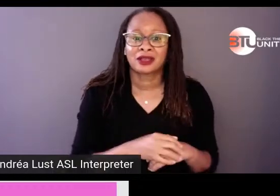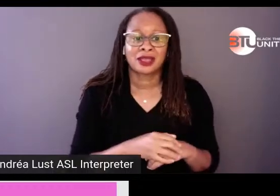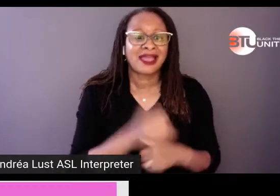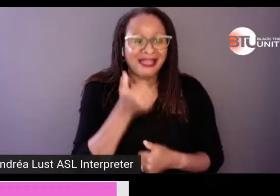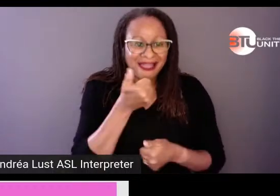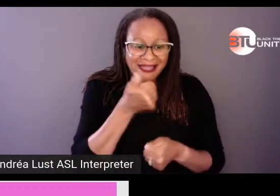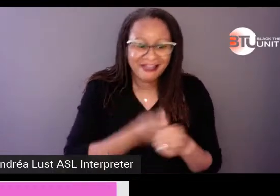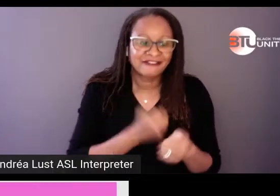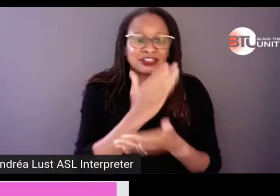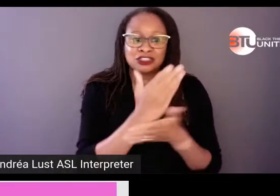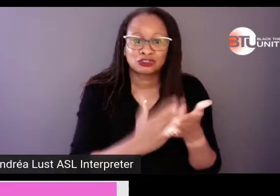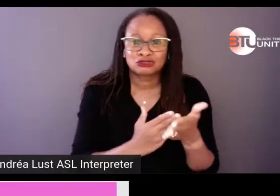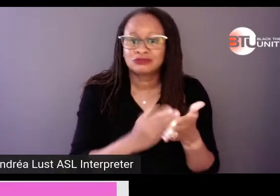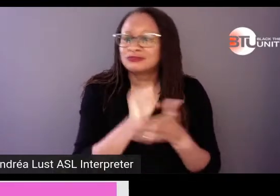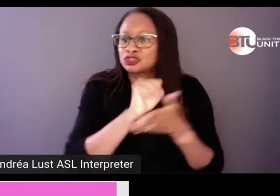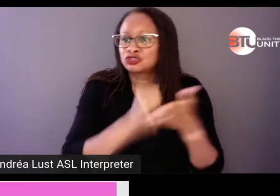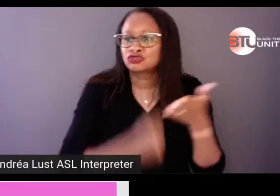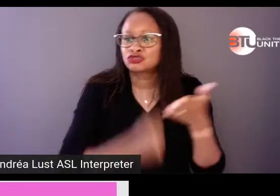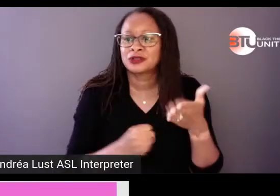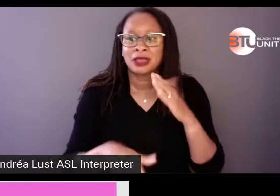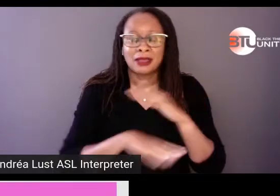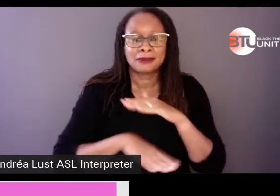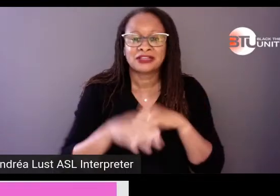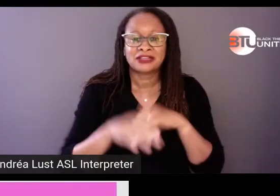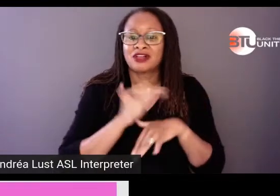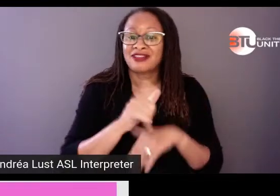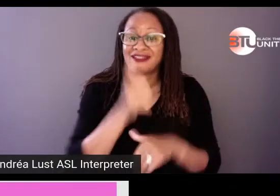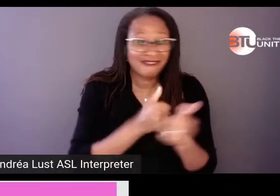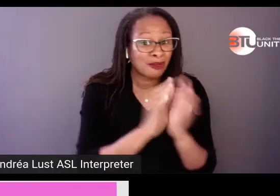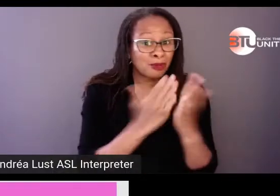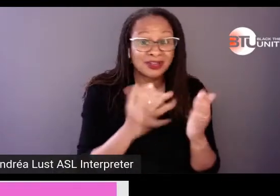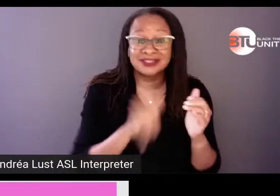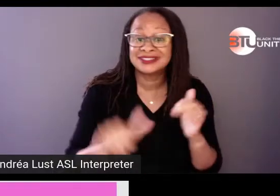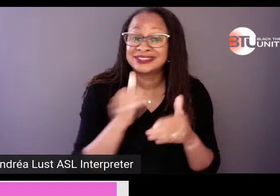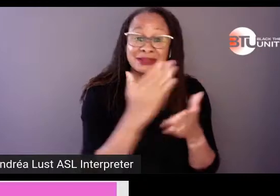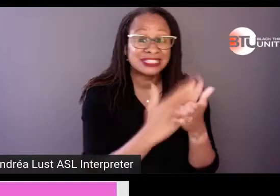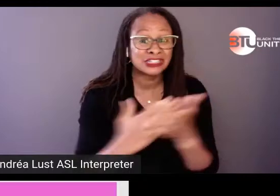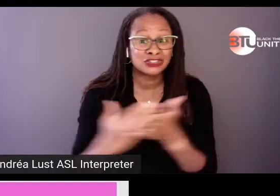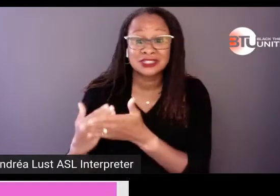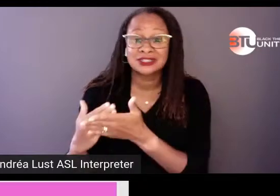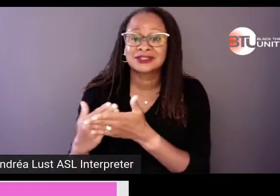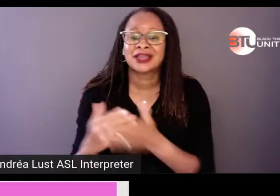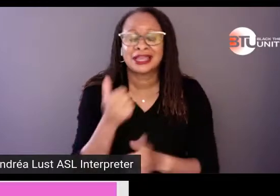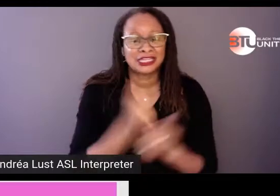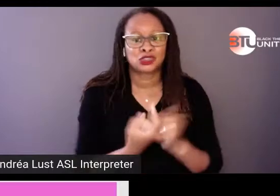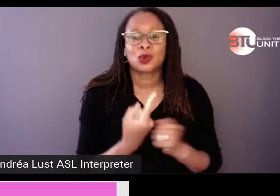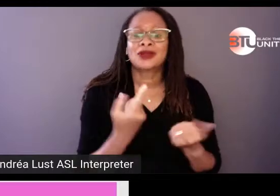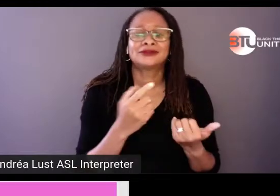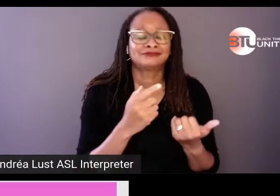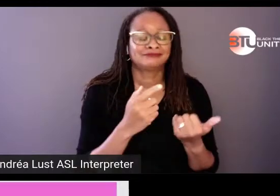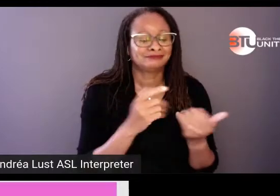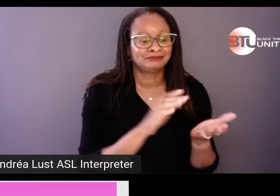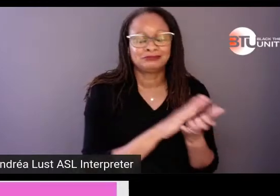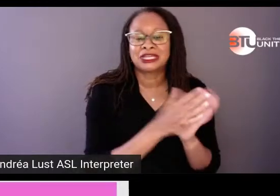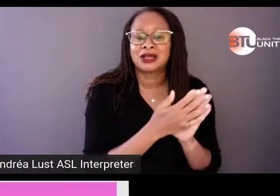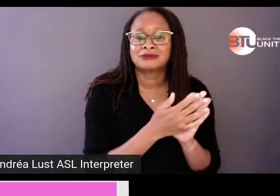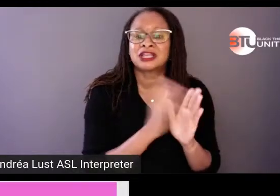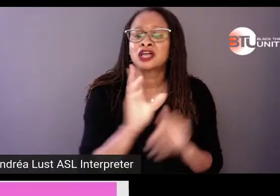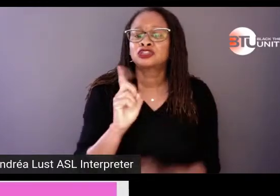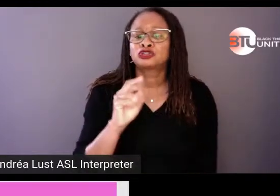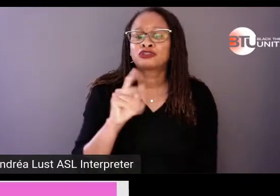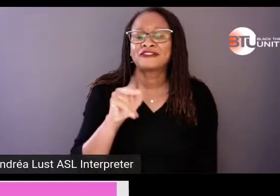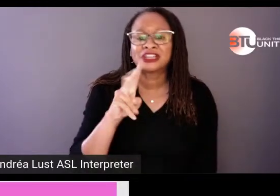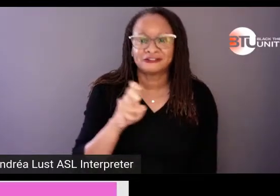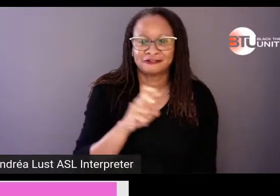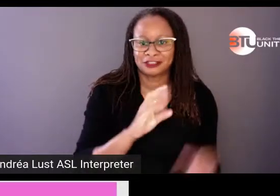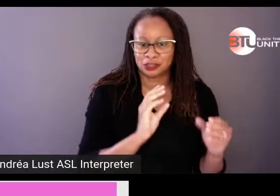script written based on every book in that series, each one of those is a derivative work. Every film based on